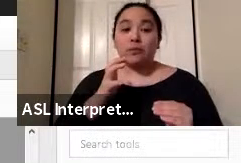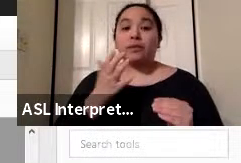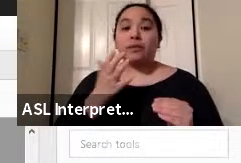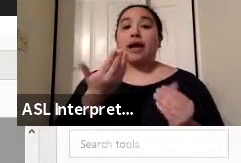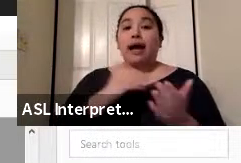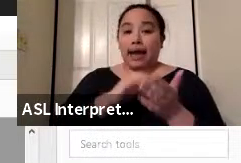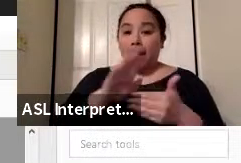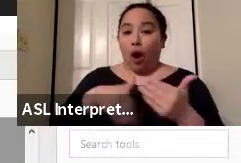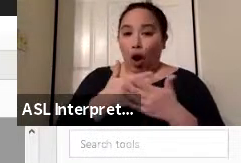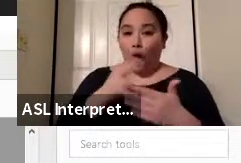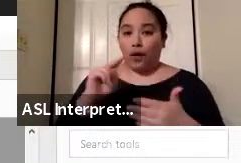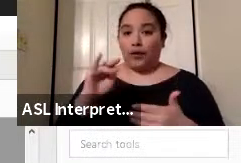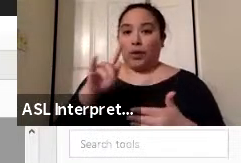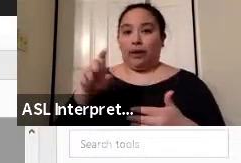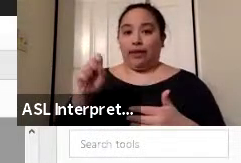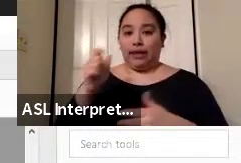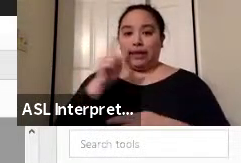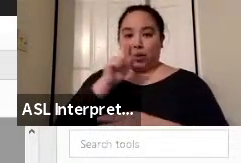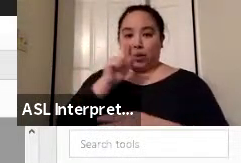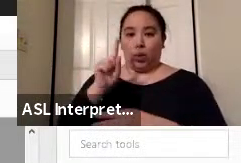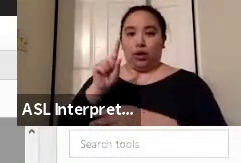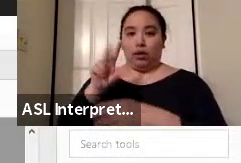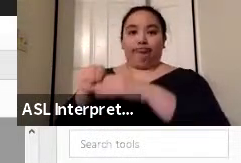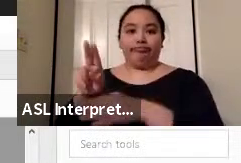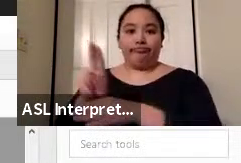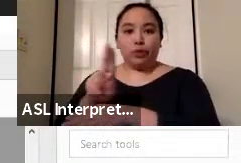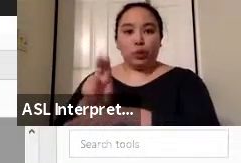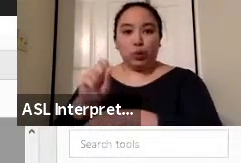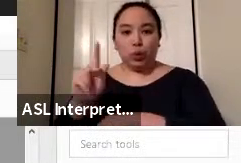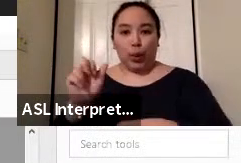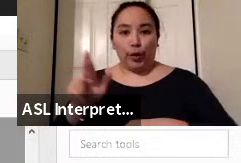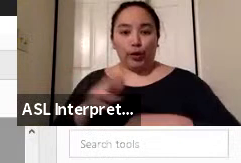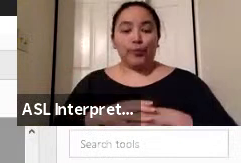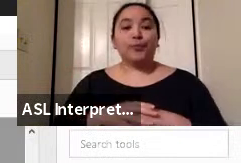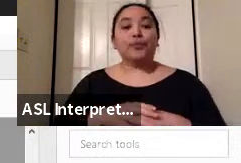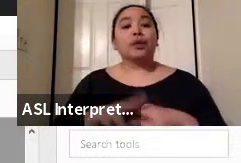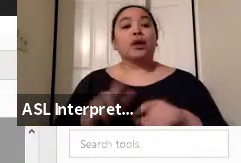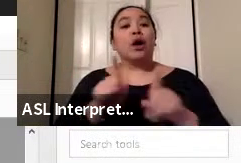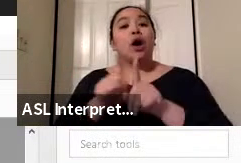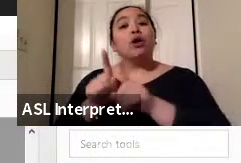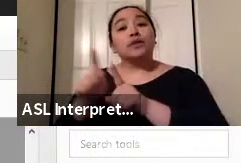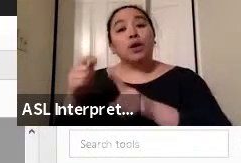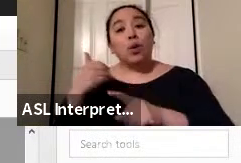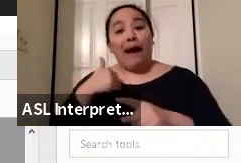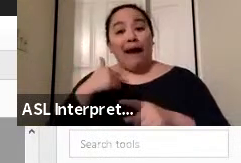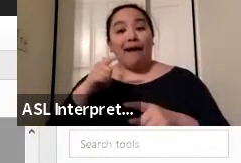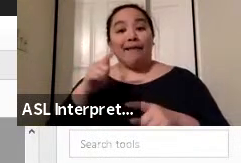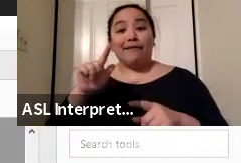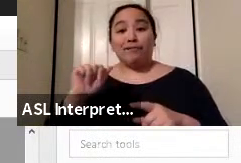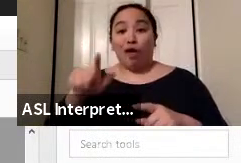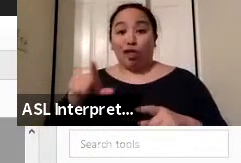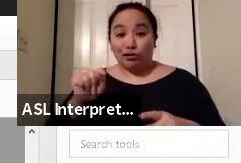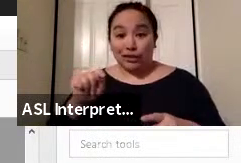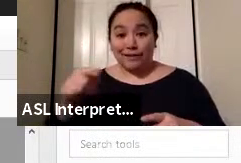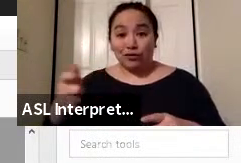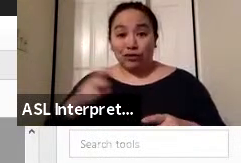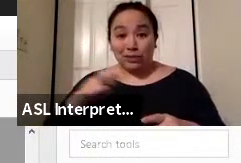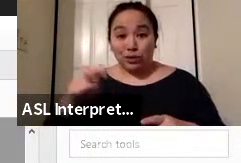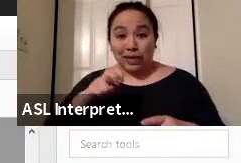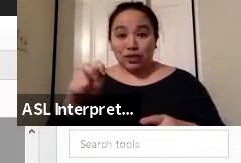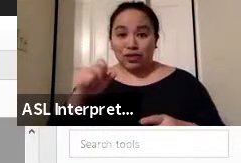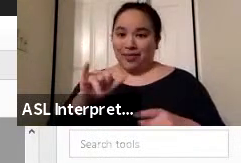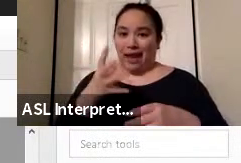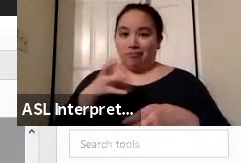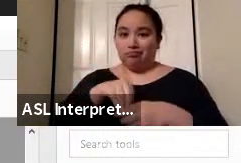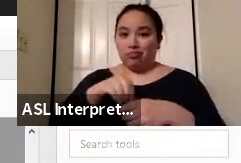offset. As part of the program and promote alternative transportation modes, as part of the project